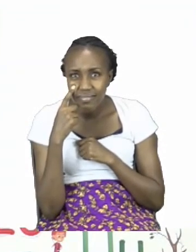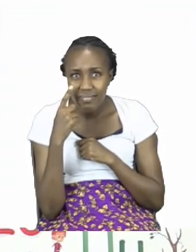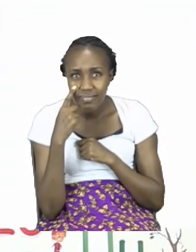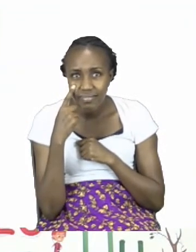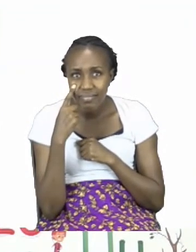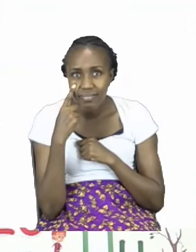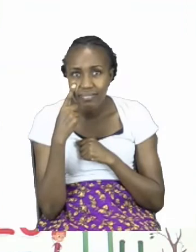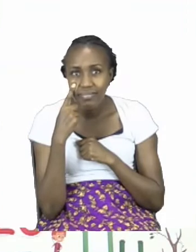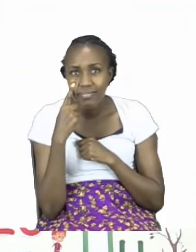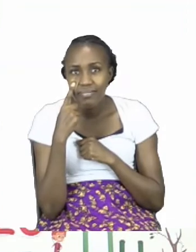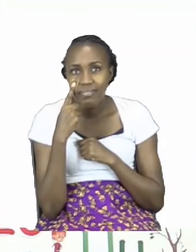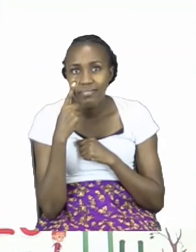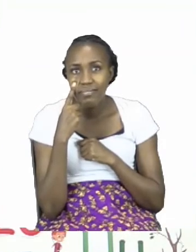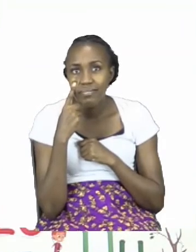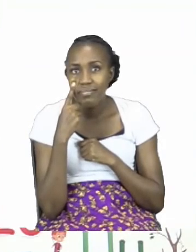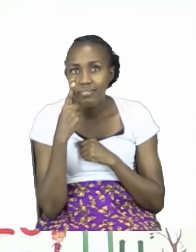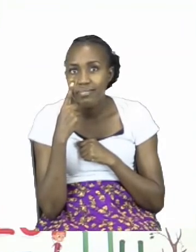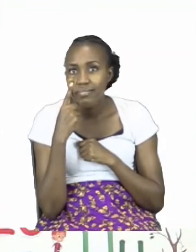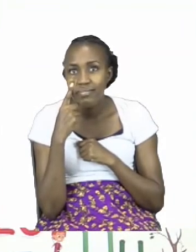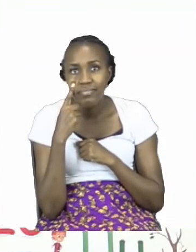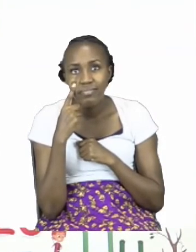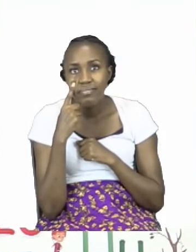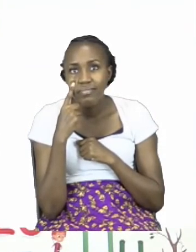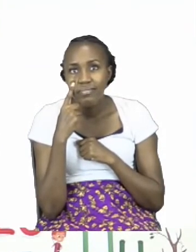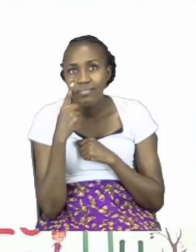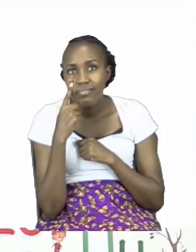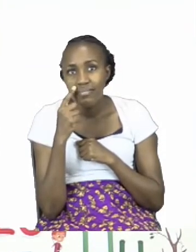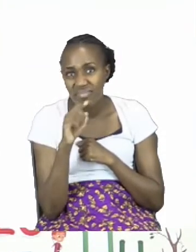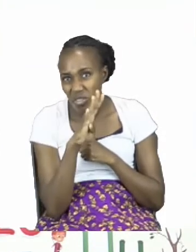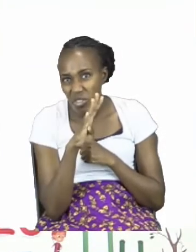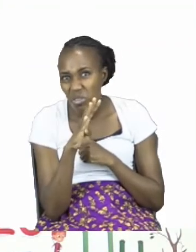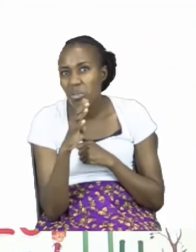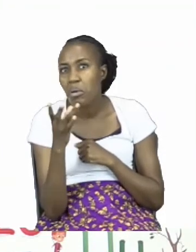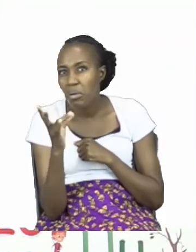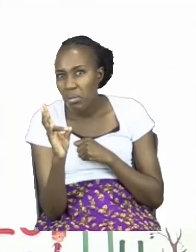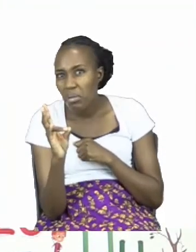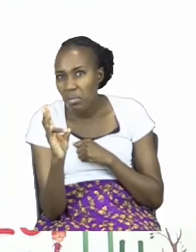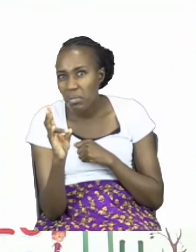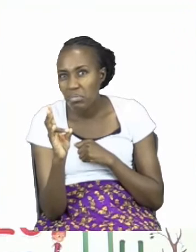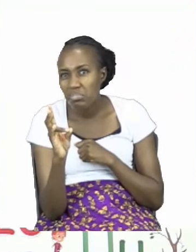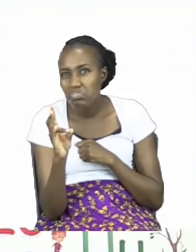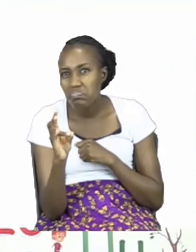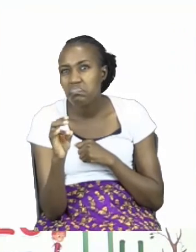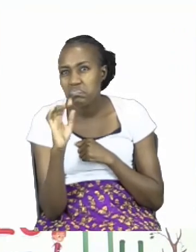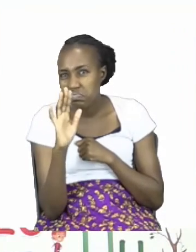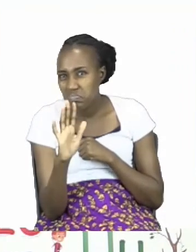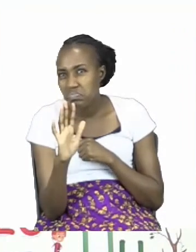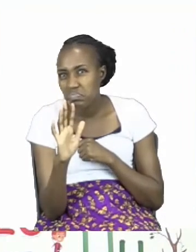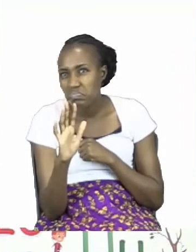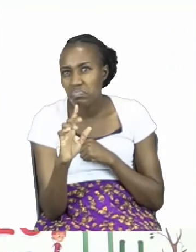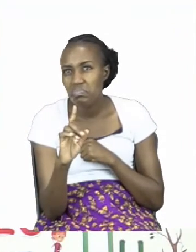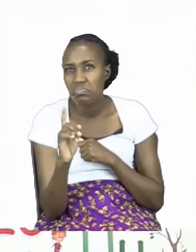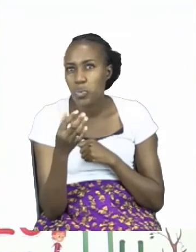tens that start with 9. This is a 10 but it's a 4. This one is also a 10 but it's a 7. And then this one